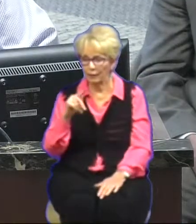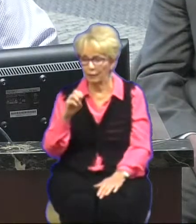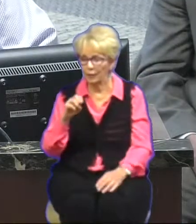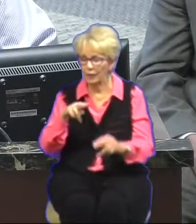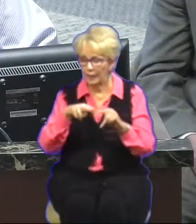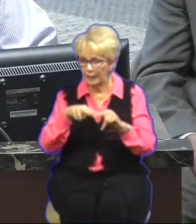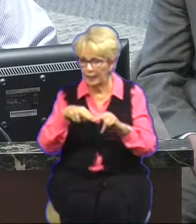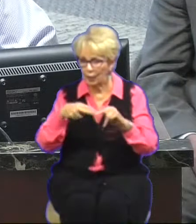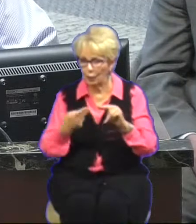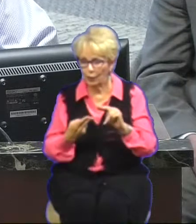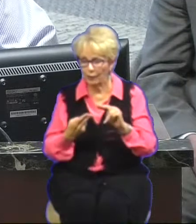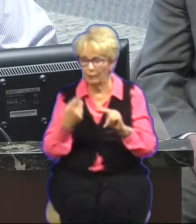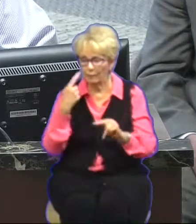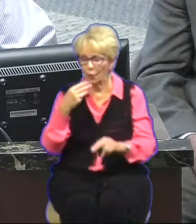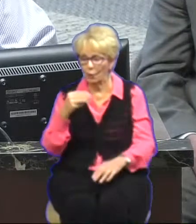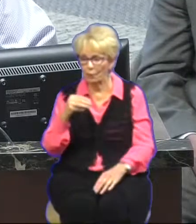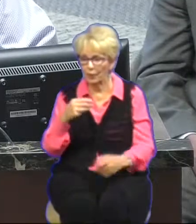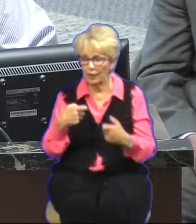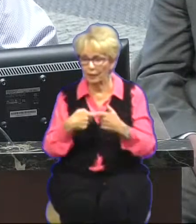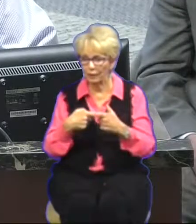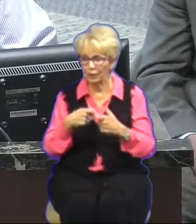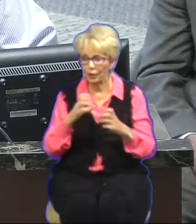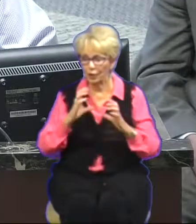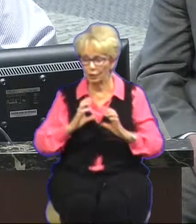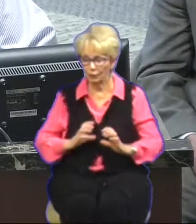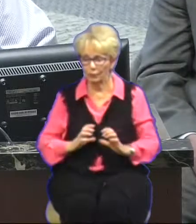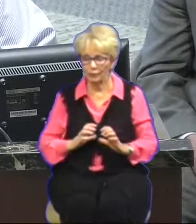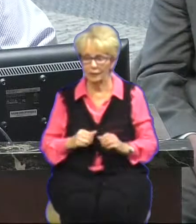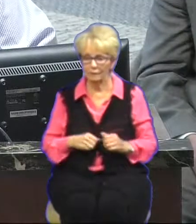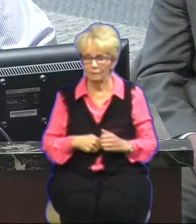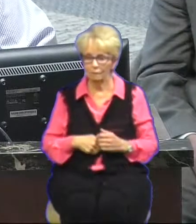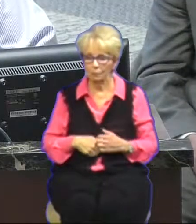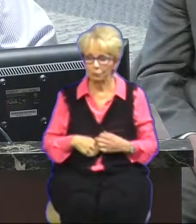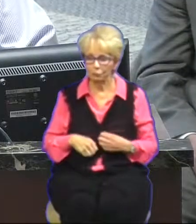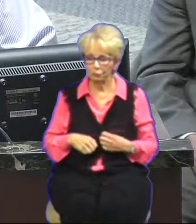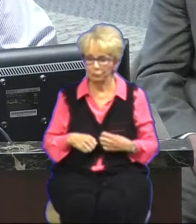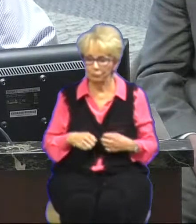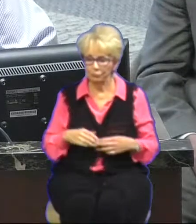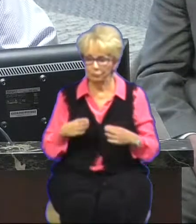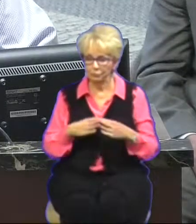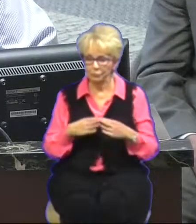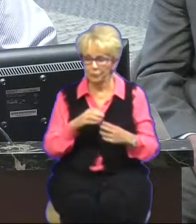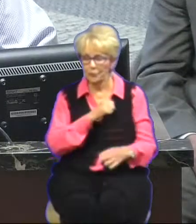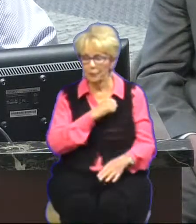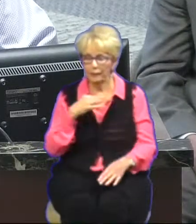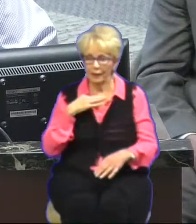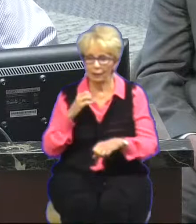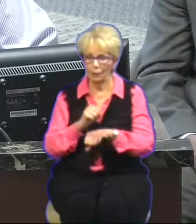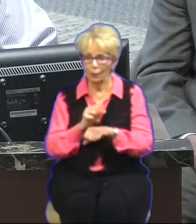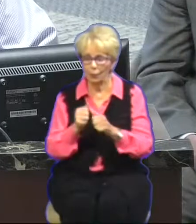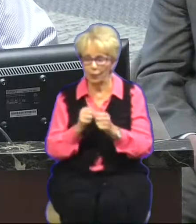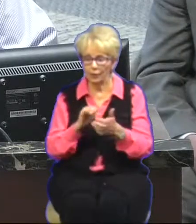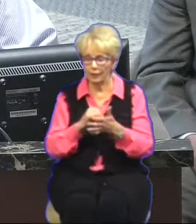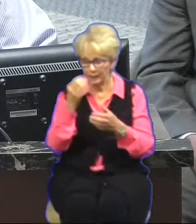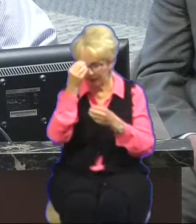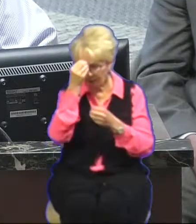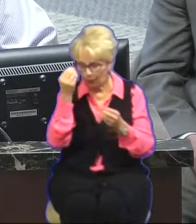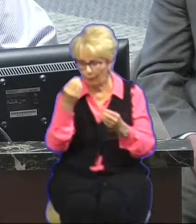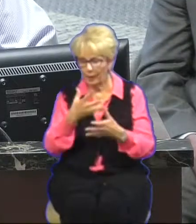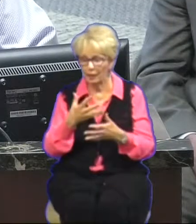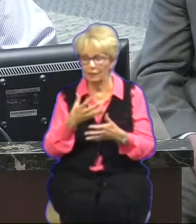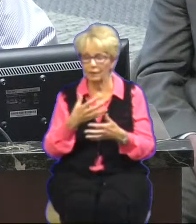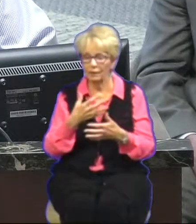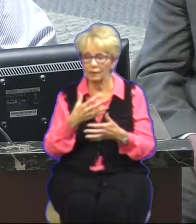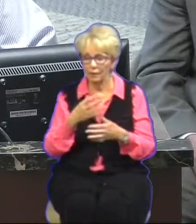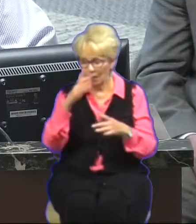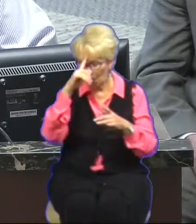decrease for Morganton's electric customers. The city staff is working with this information